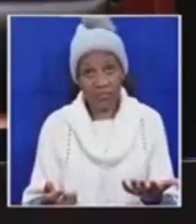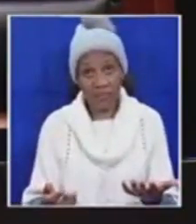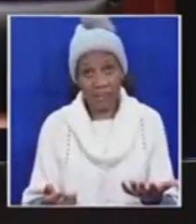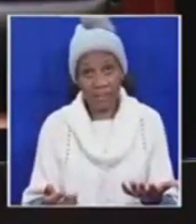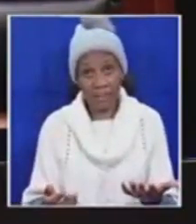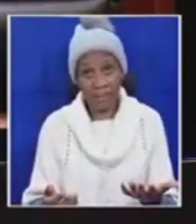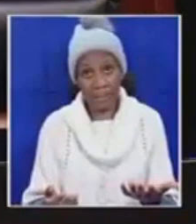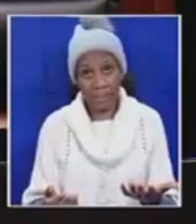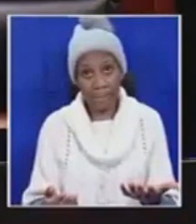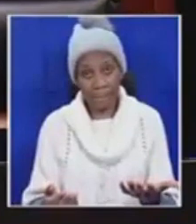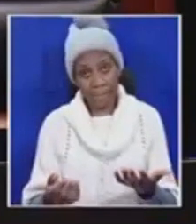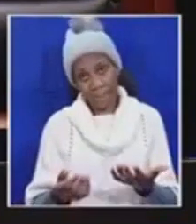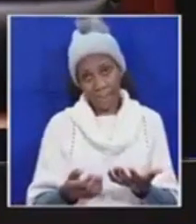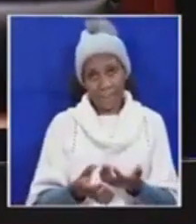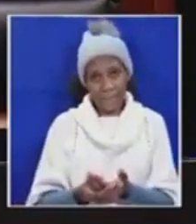anybody.